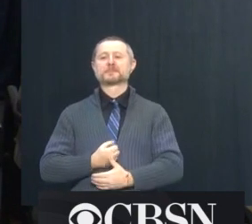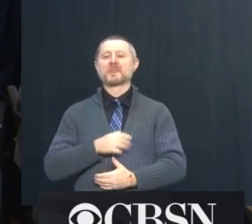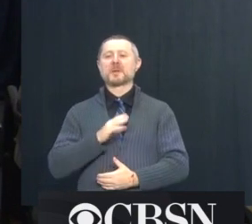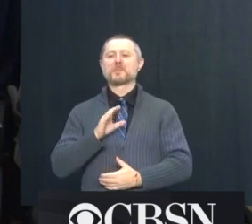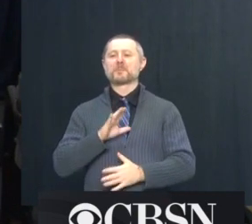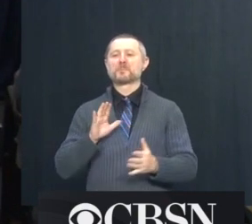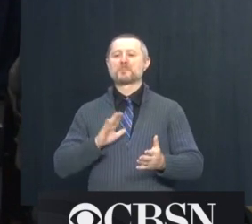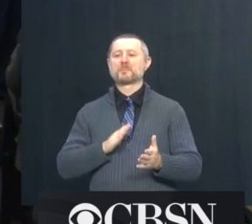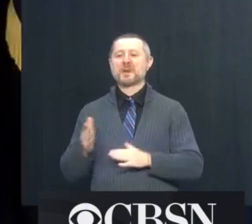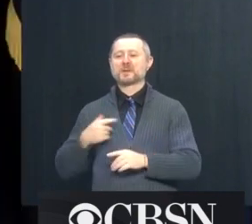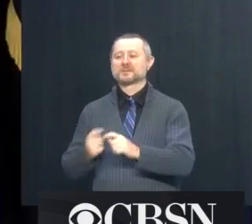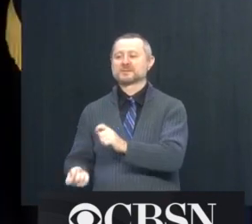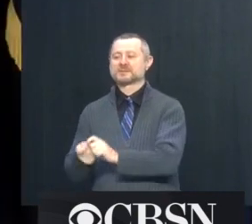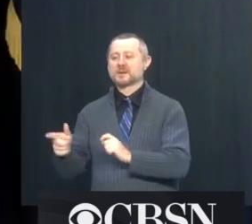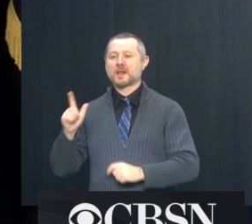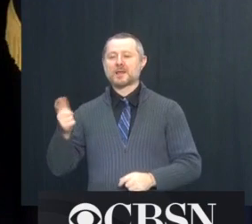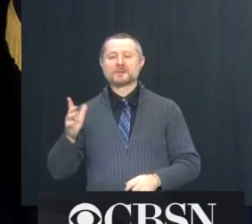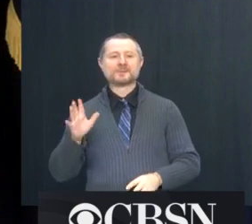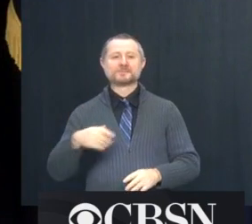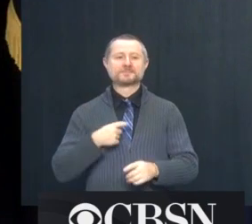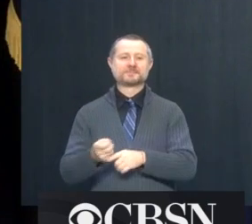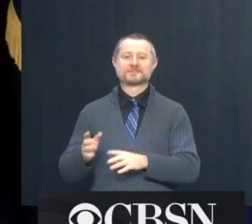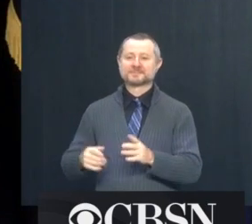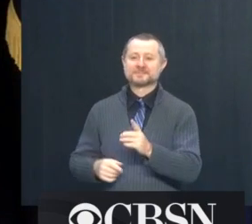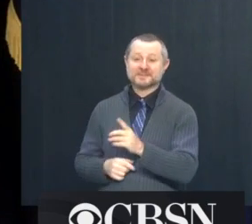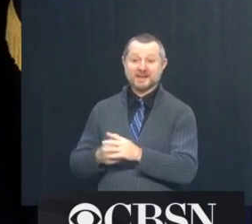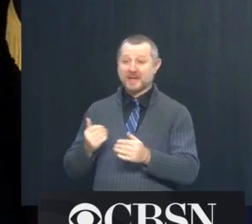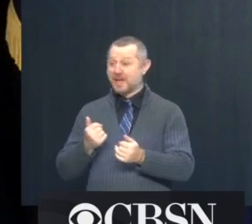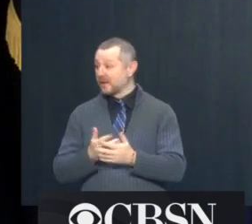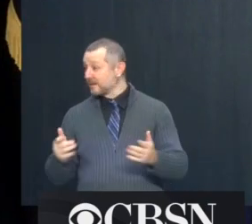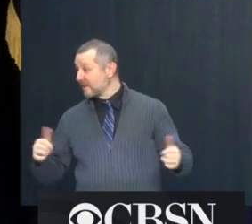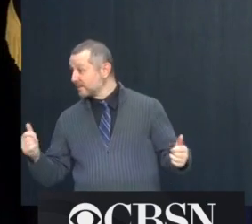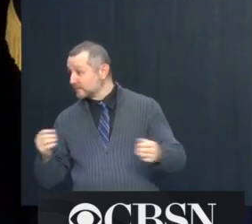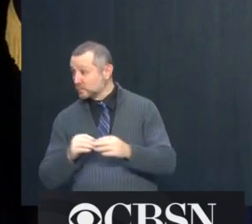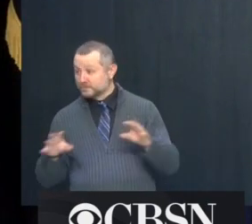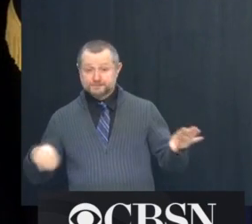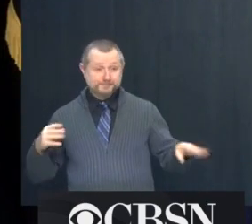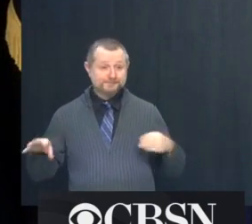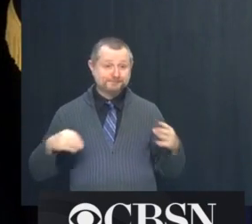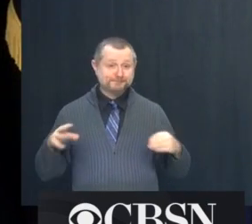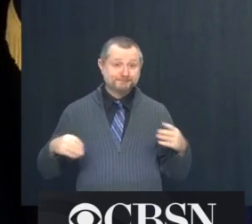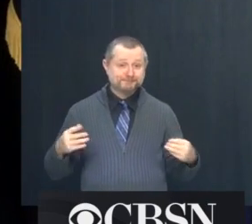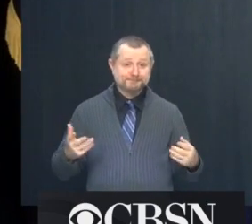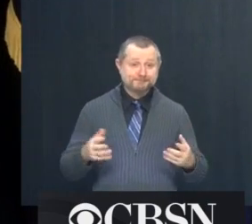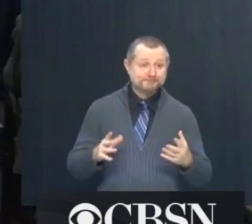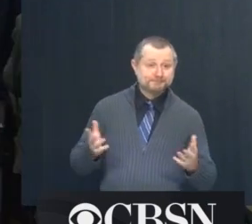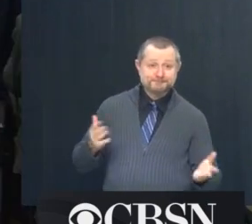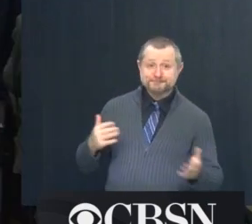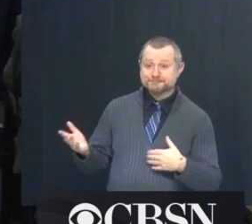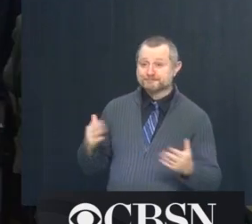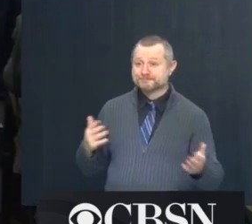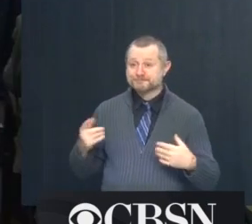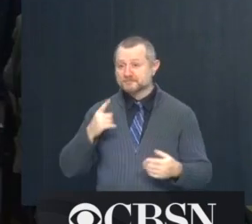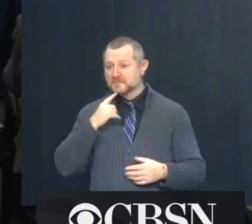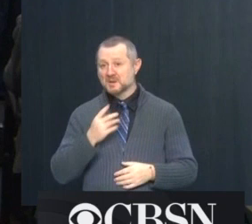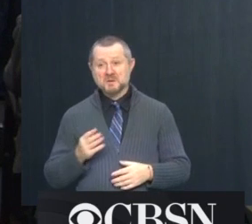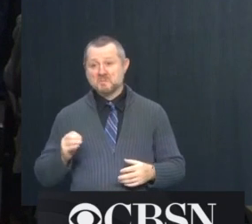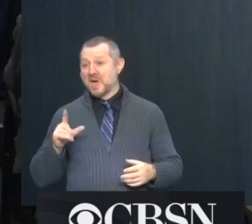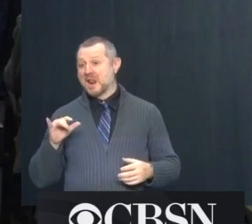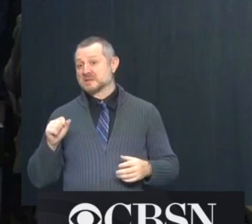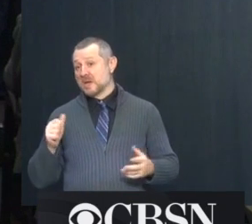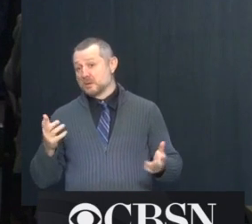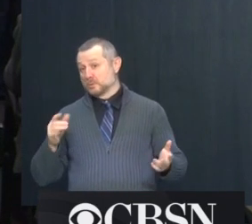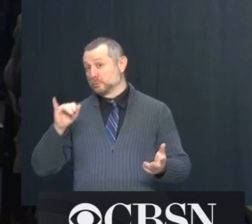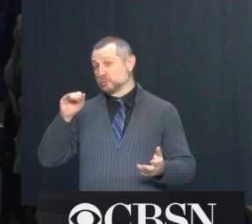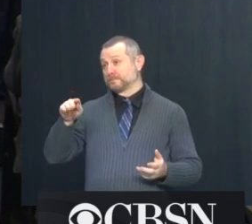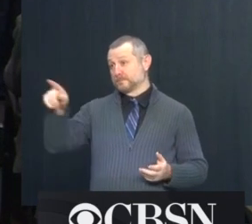time. Anybody want to add anything thus far? No, just echo that Jim was wrong. Yes.